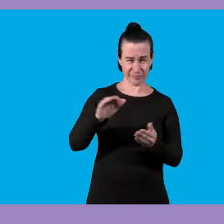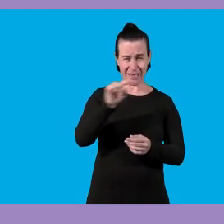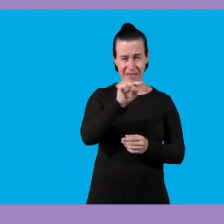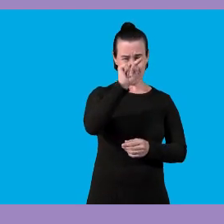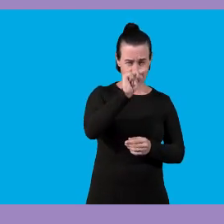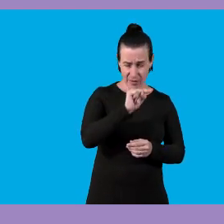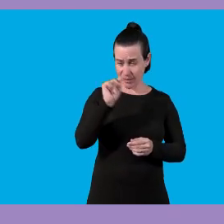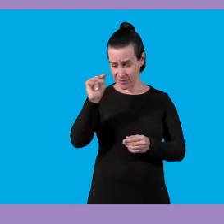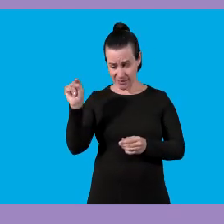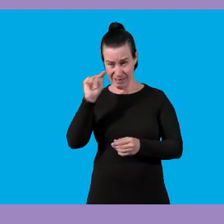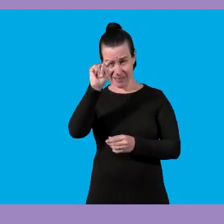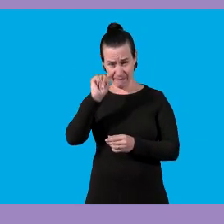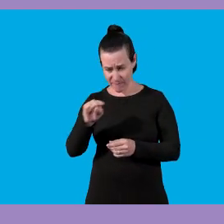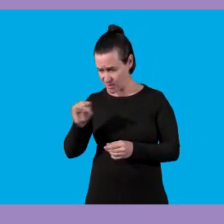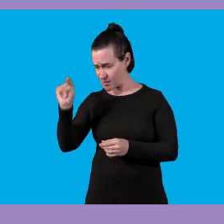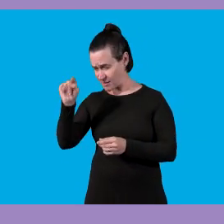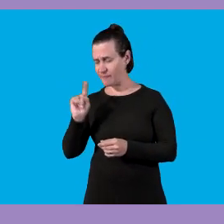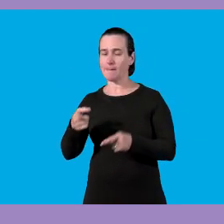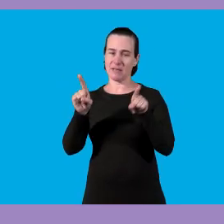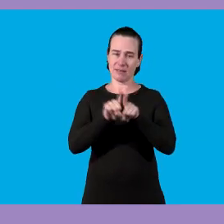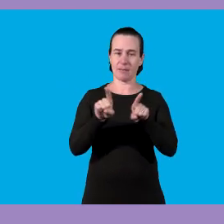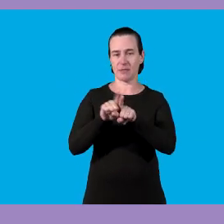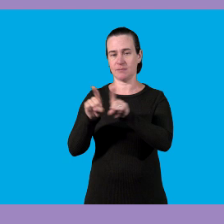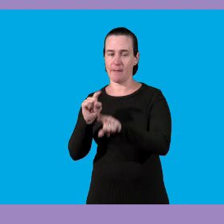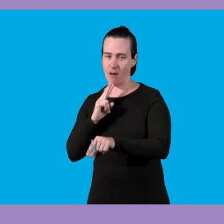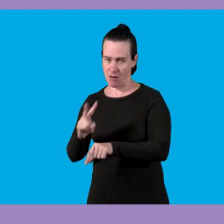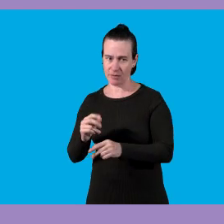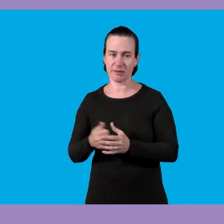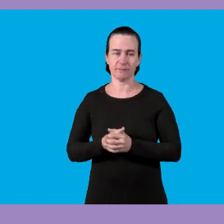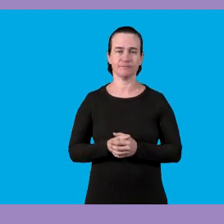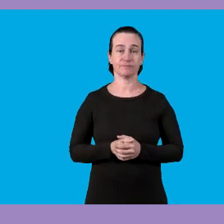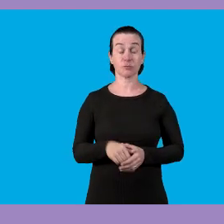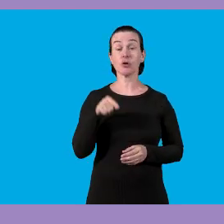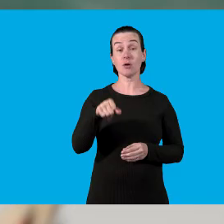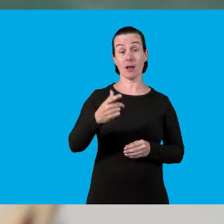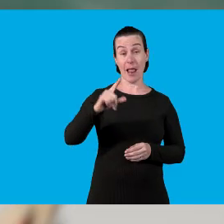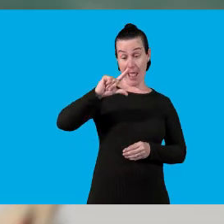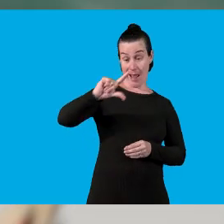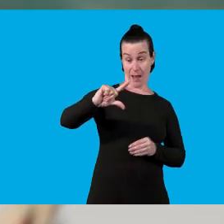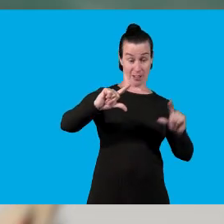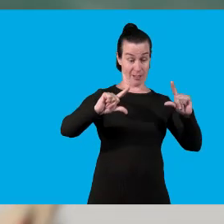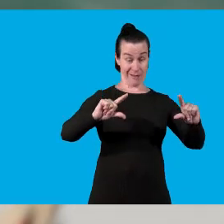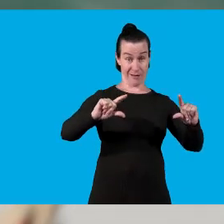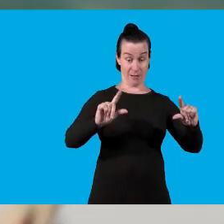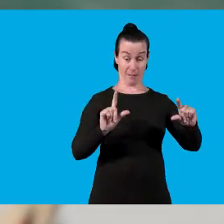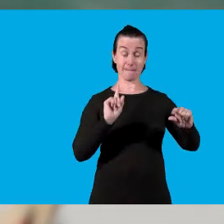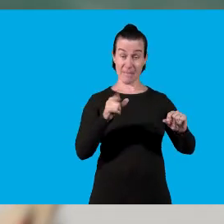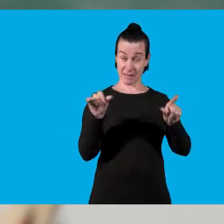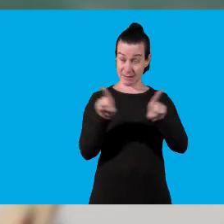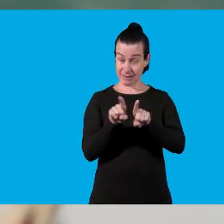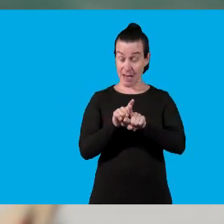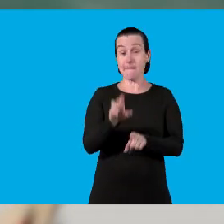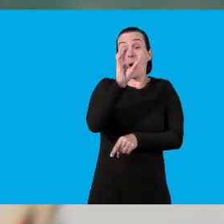answer. Therefore, they are proportional. So those are the two conditions. It's either the angles are equal or the sides